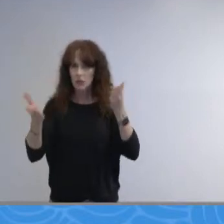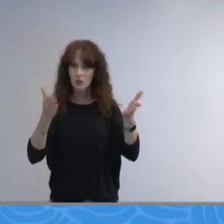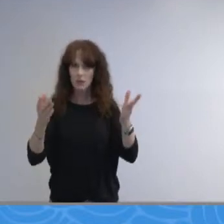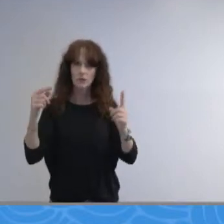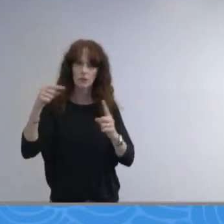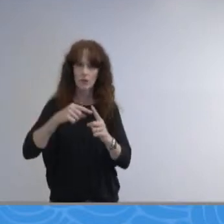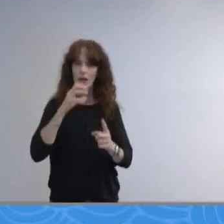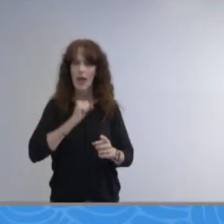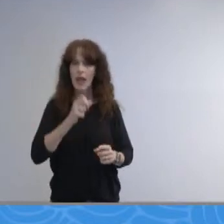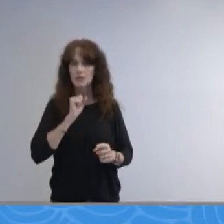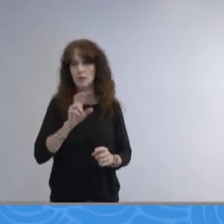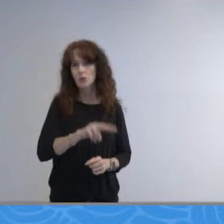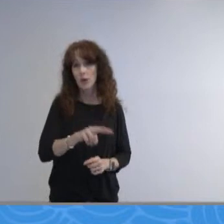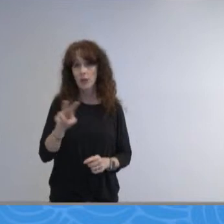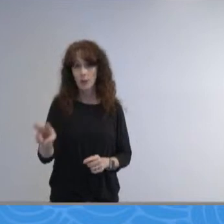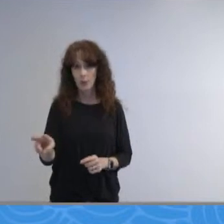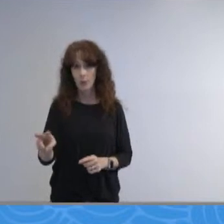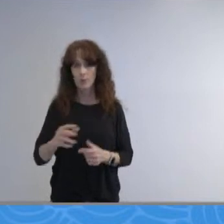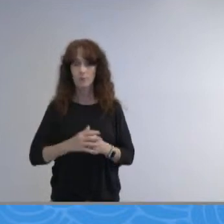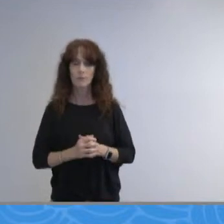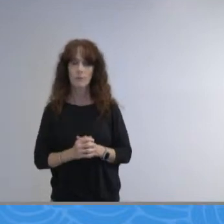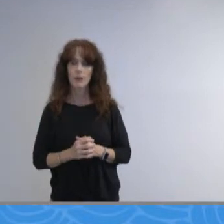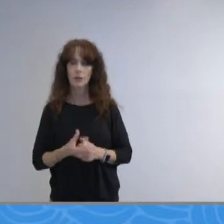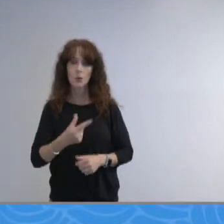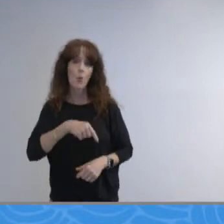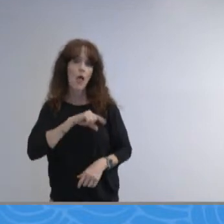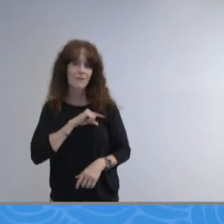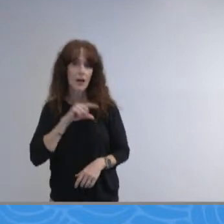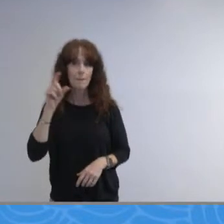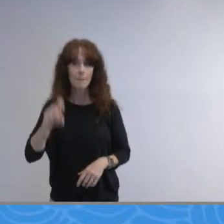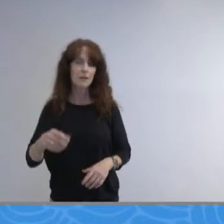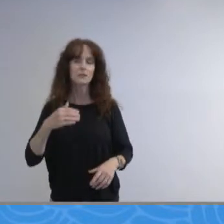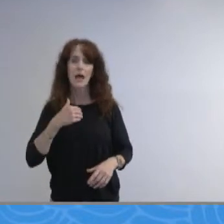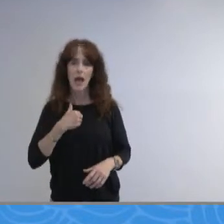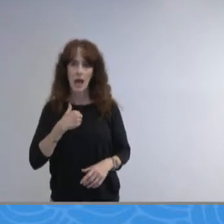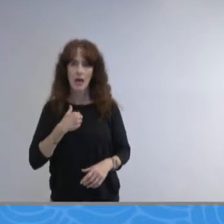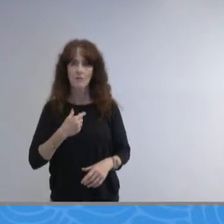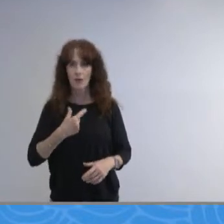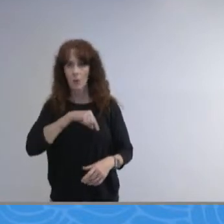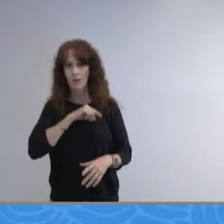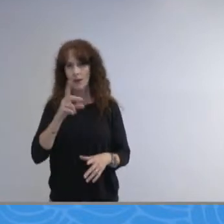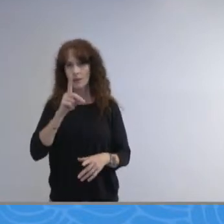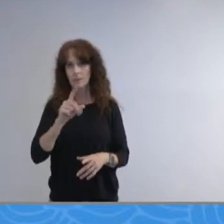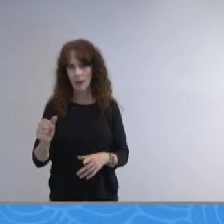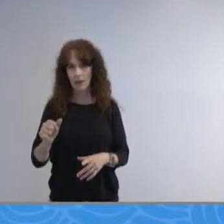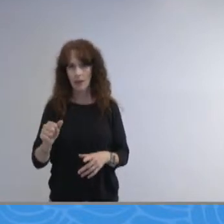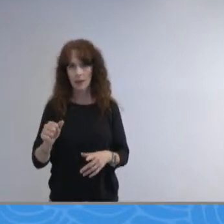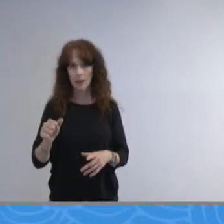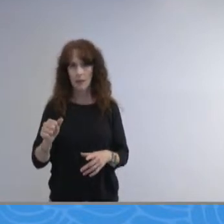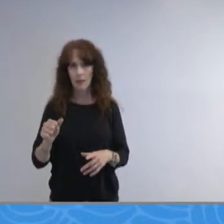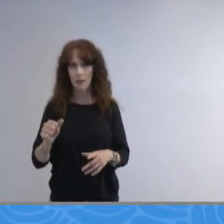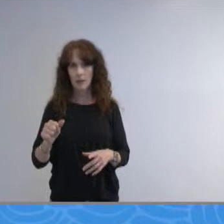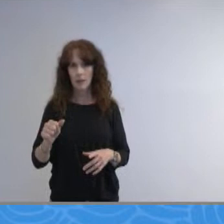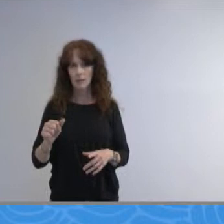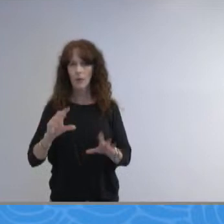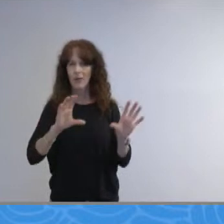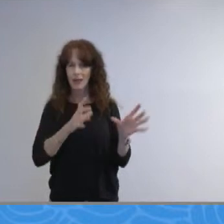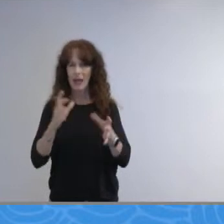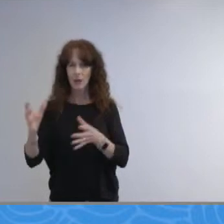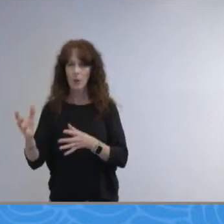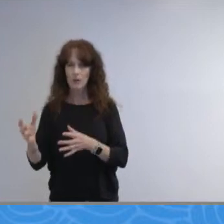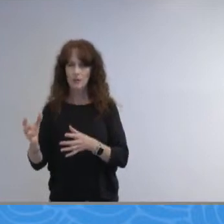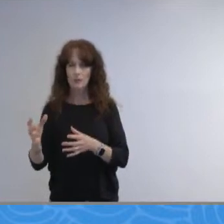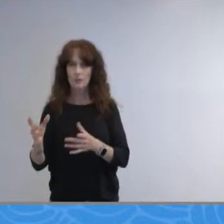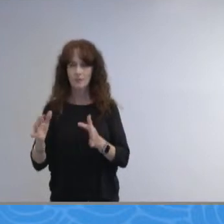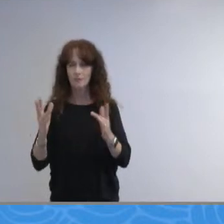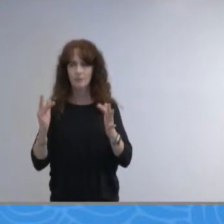22. And in order to qualify, they must have a qualifying disability, which was one of the ones, one of the categories that,